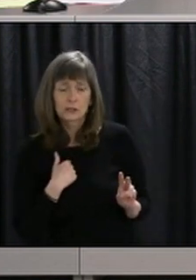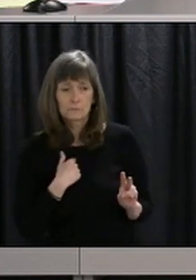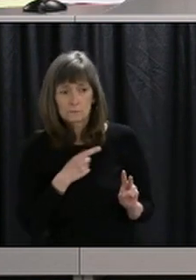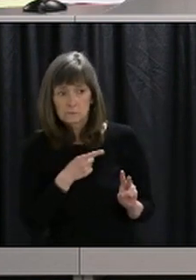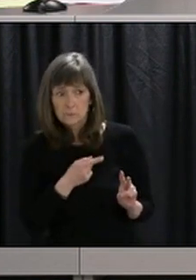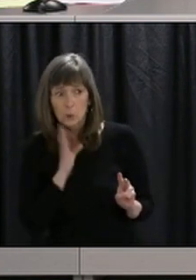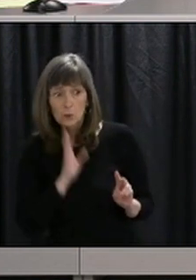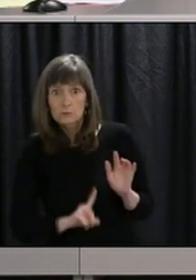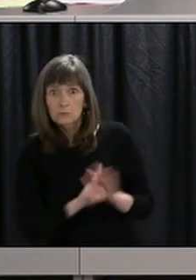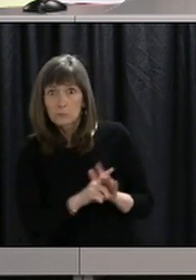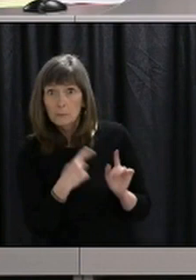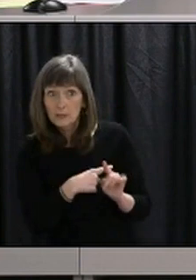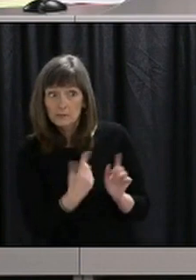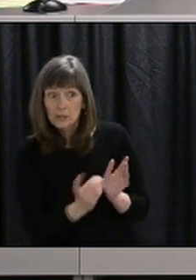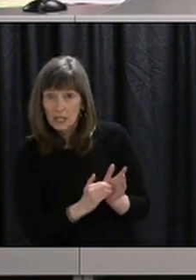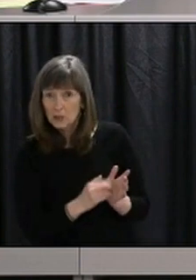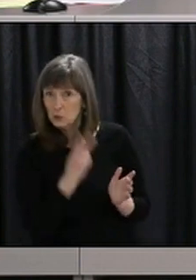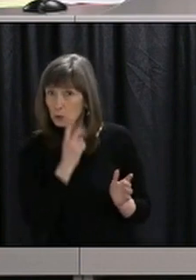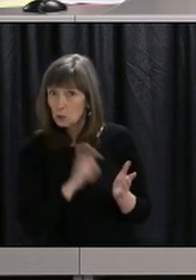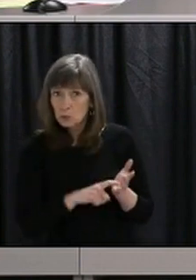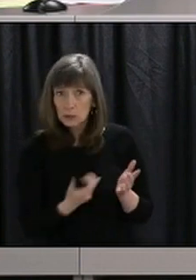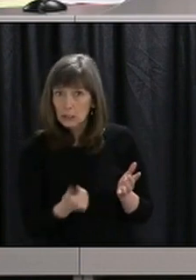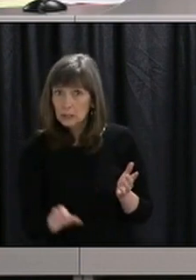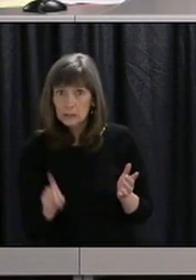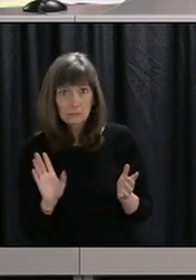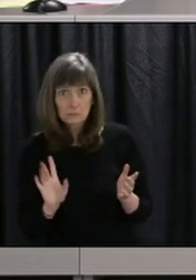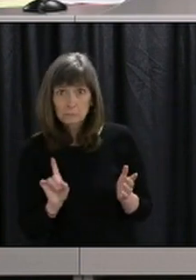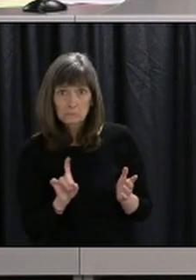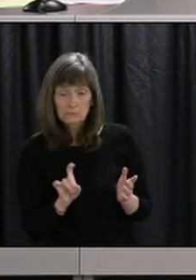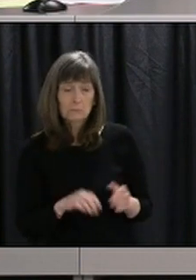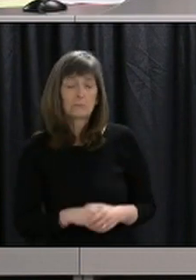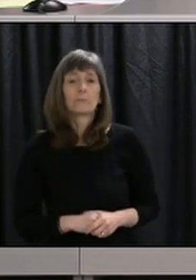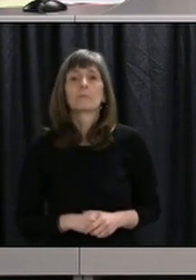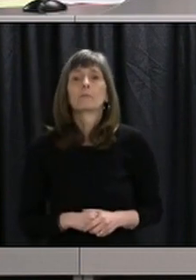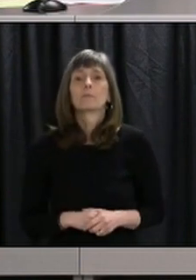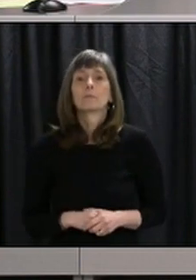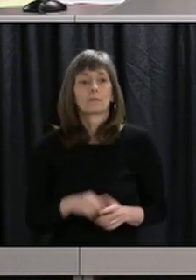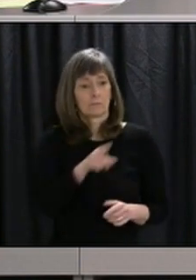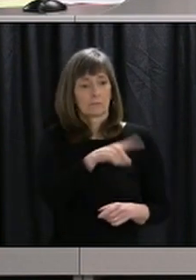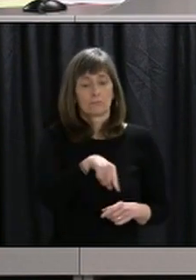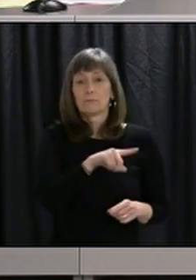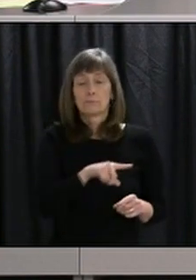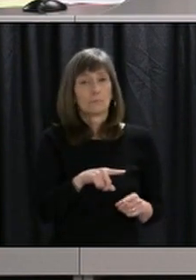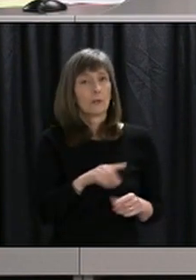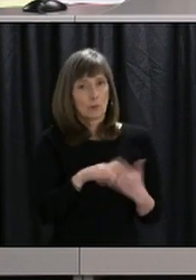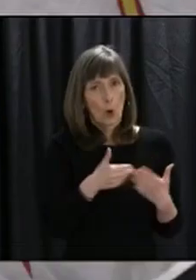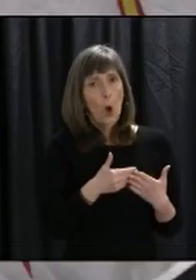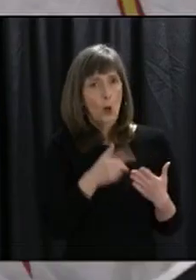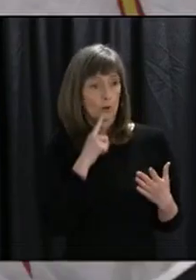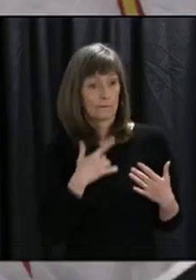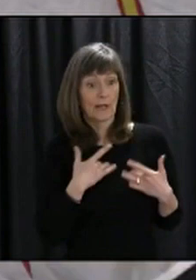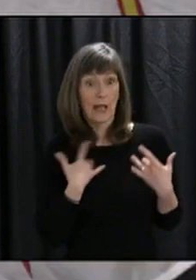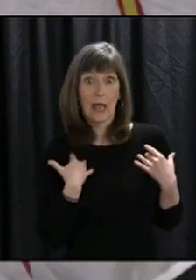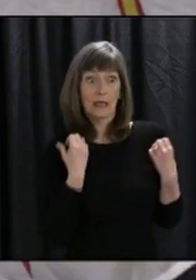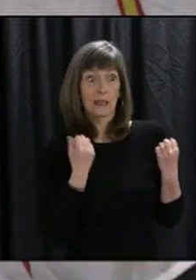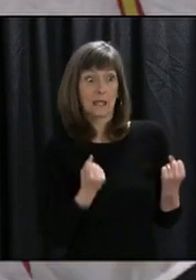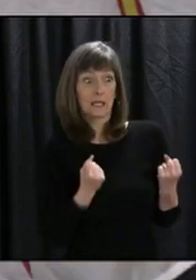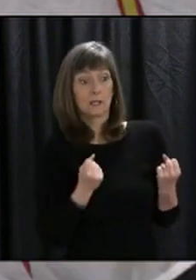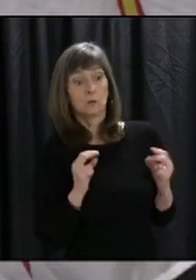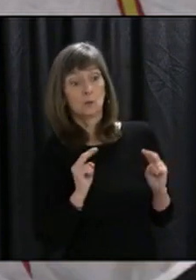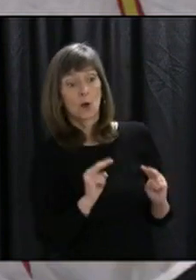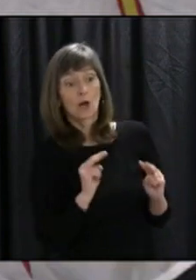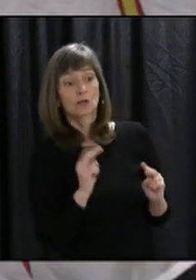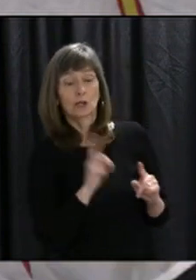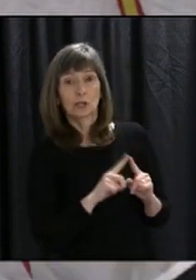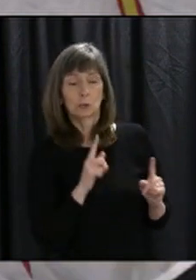positive again? So today, people are recovered are followed, until we consider them